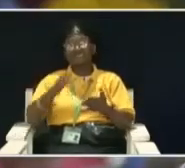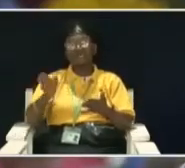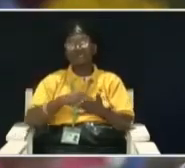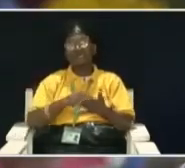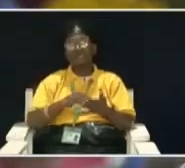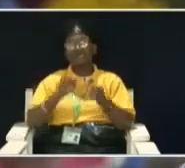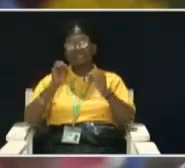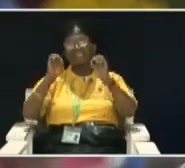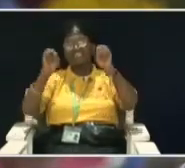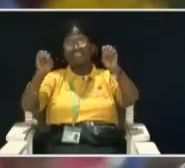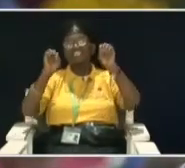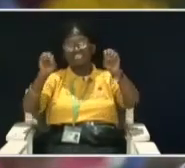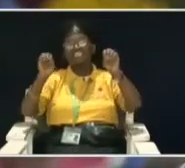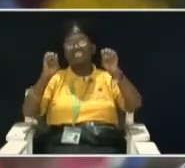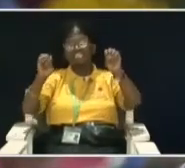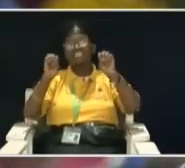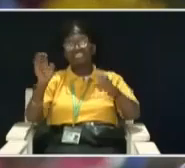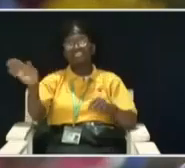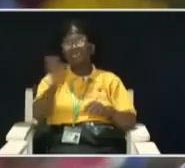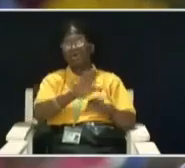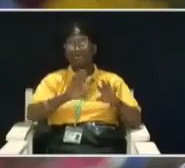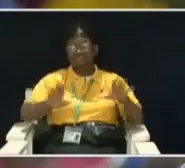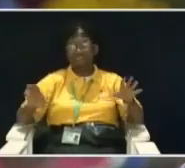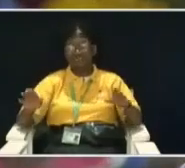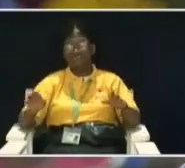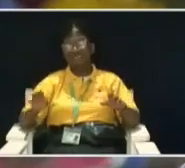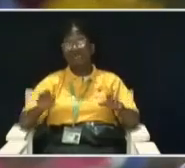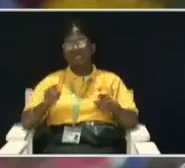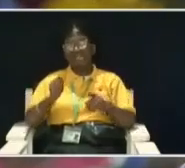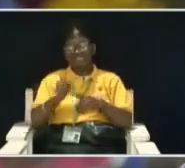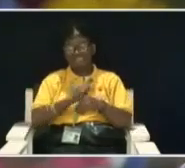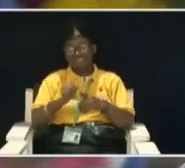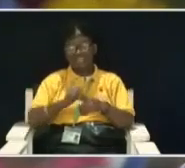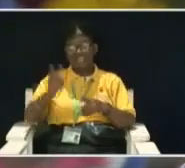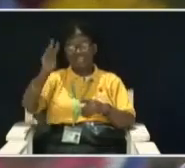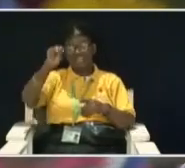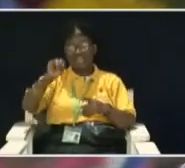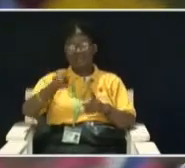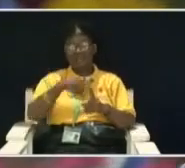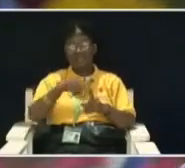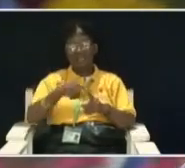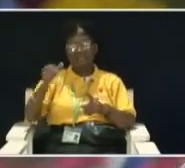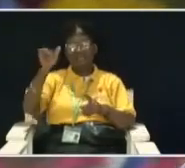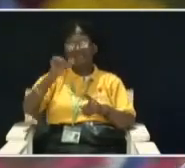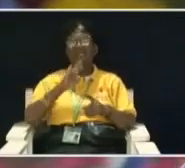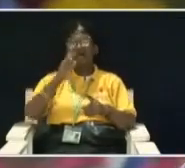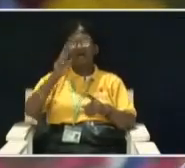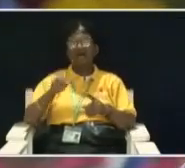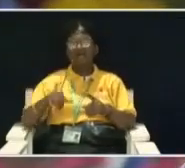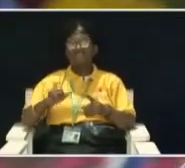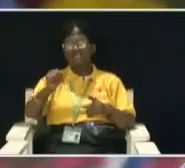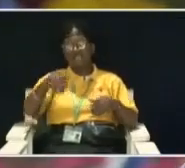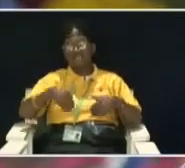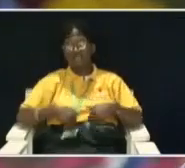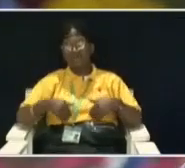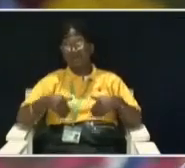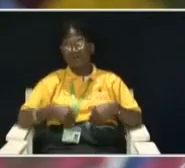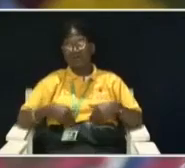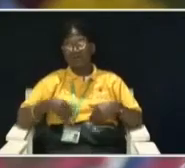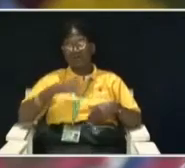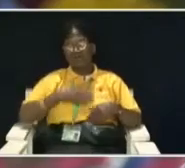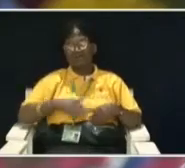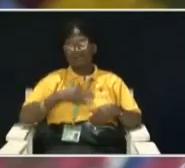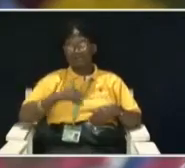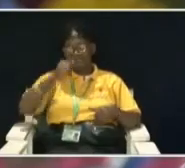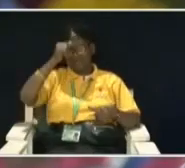them while they are still young. And please remember, there's something very peculiar about children.